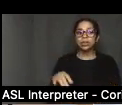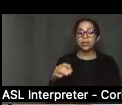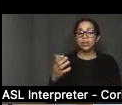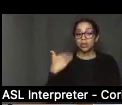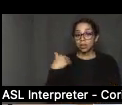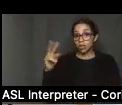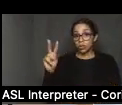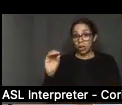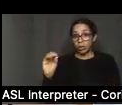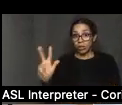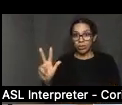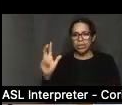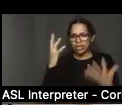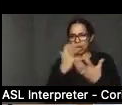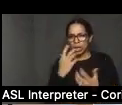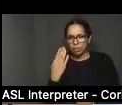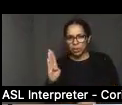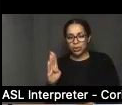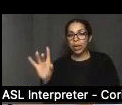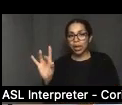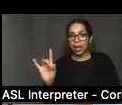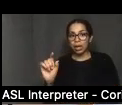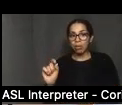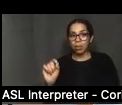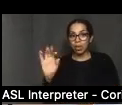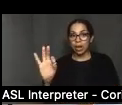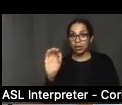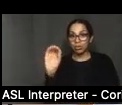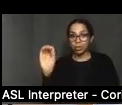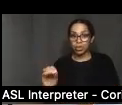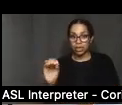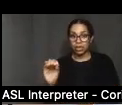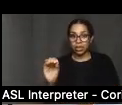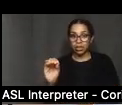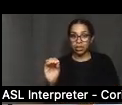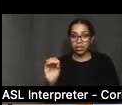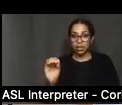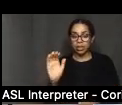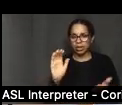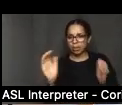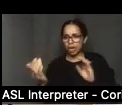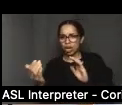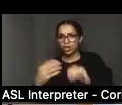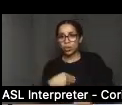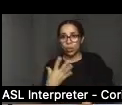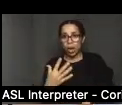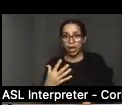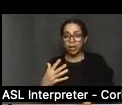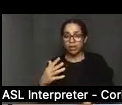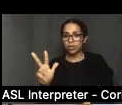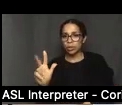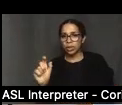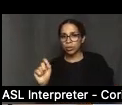2003. That's that dark blue bar. And you see that compared to 3% for white Coloradans and